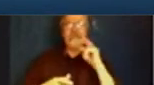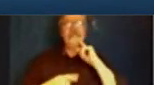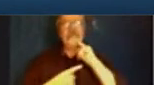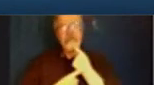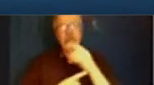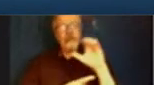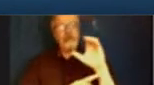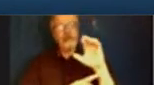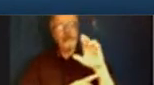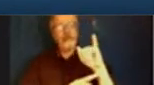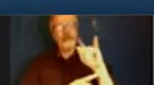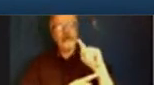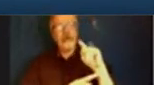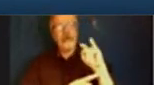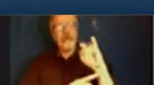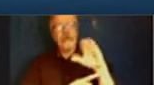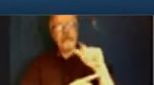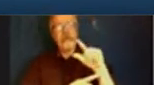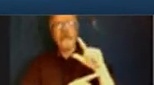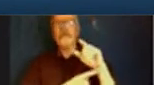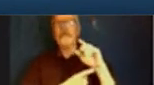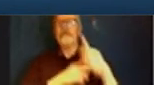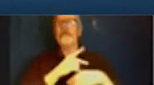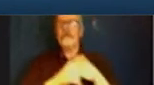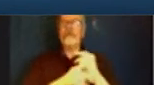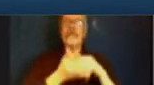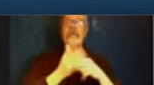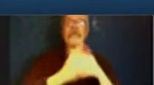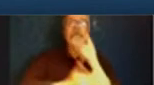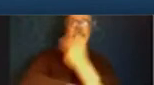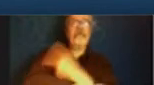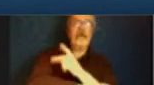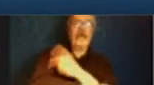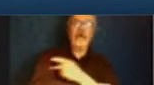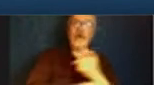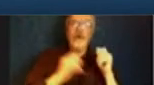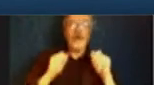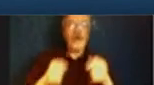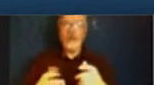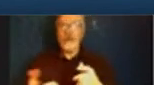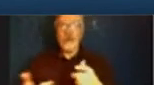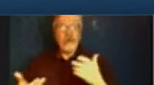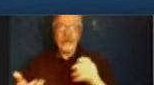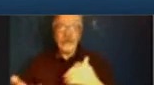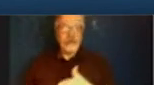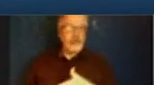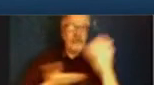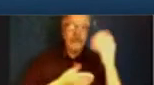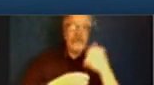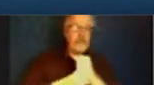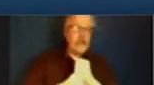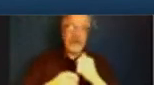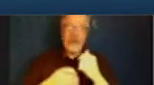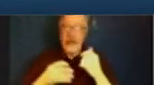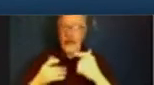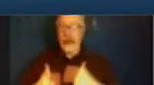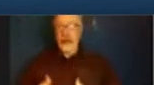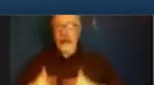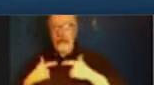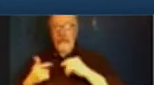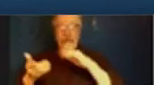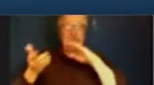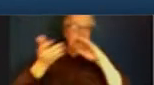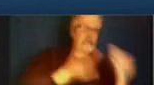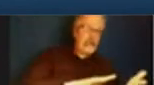allow patients to be moved, but might involve life and death decisions? Well, there's nothing imminent as far as